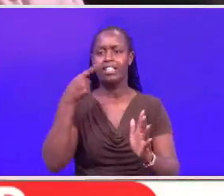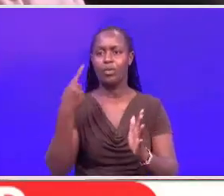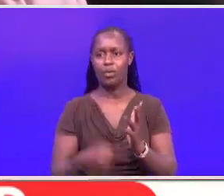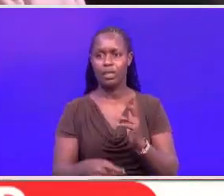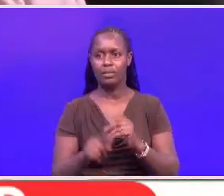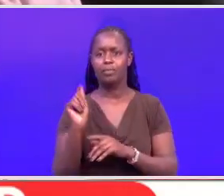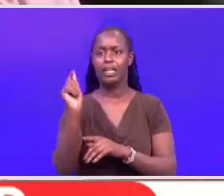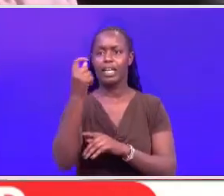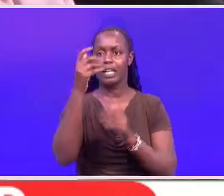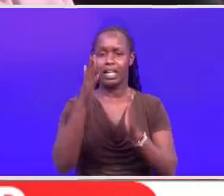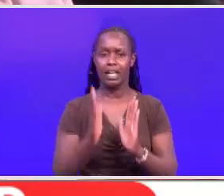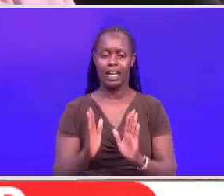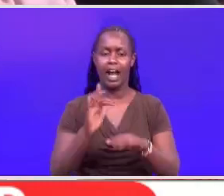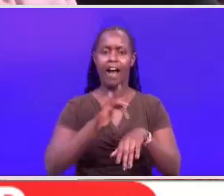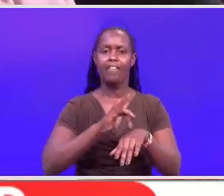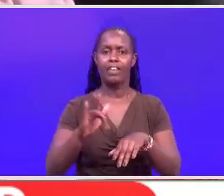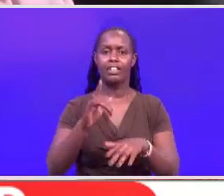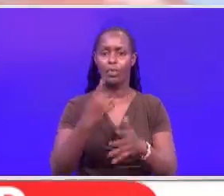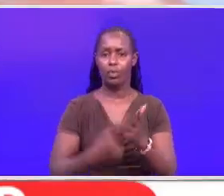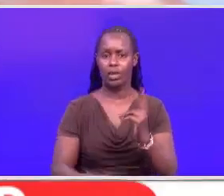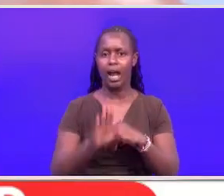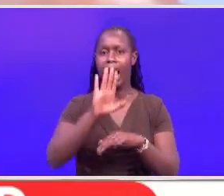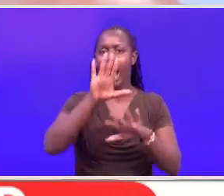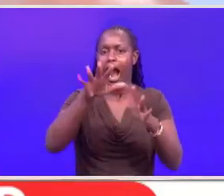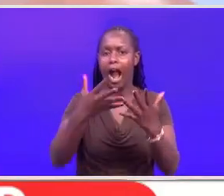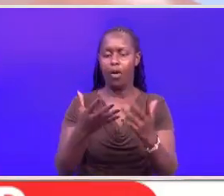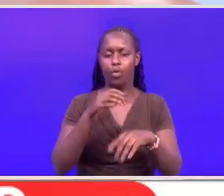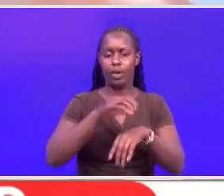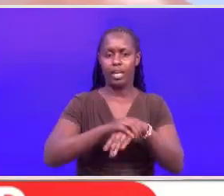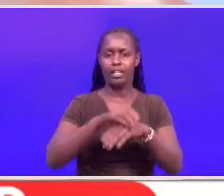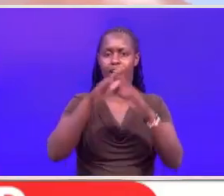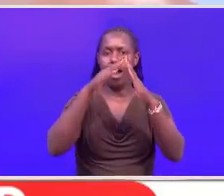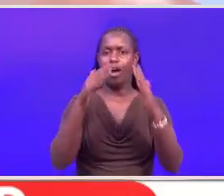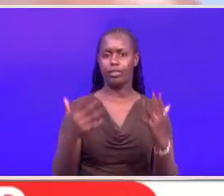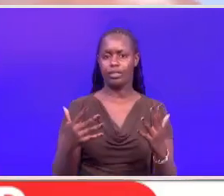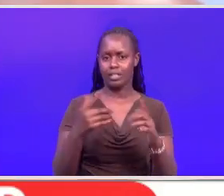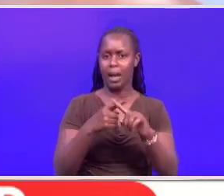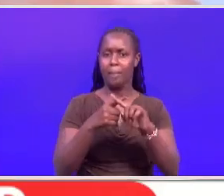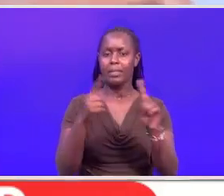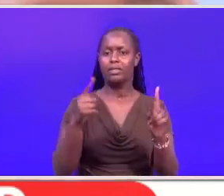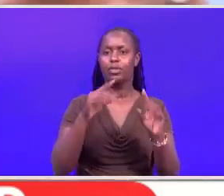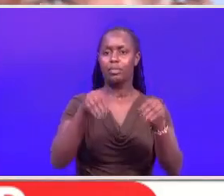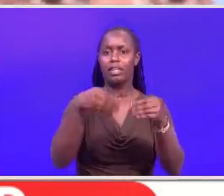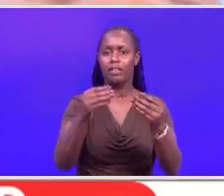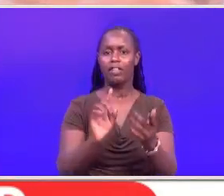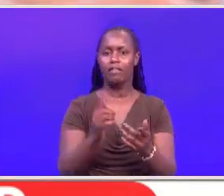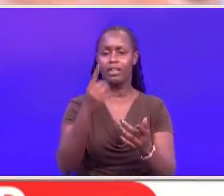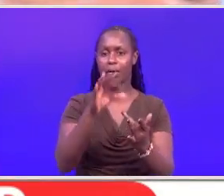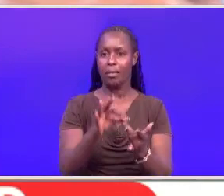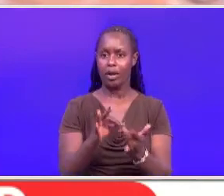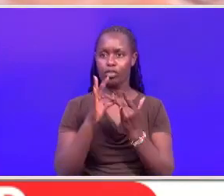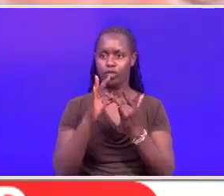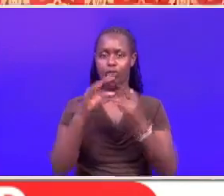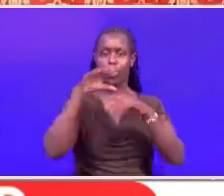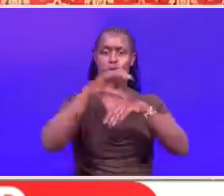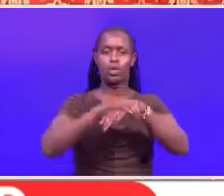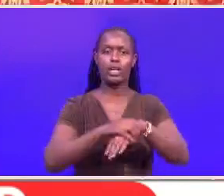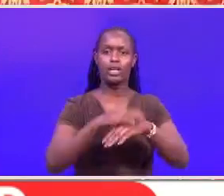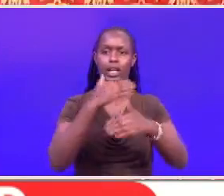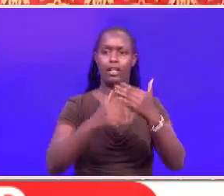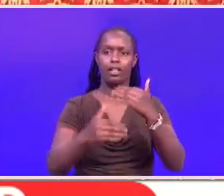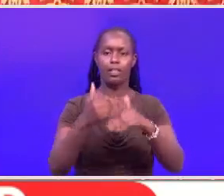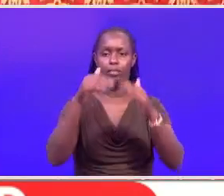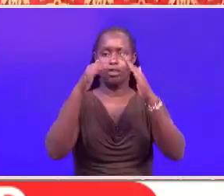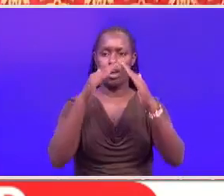Kenyans affected by positioning of affordable housing shall be given first priority to occupy the built houses. When you